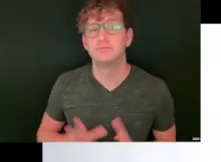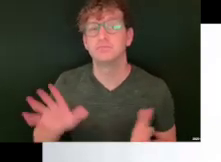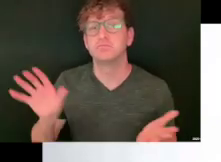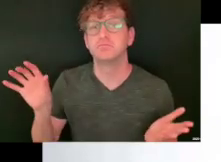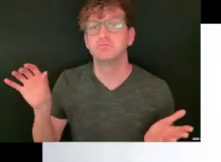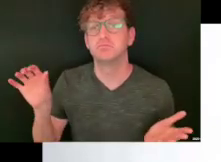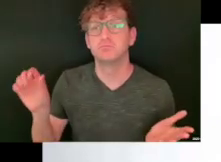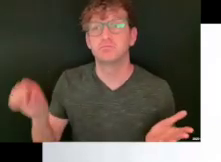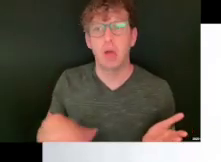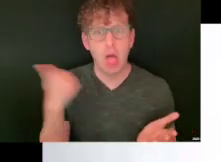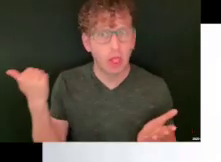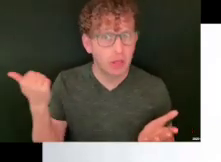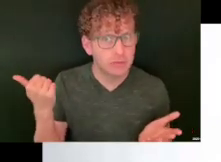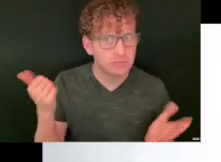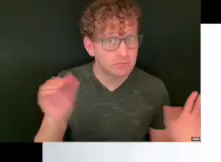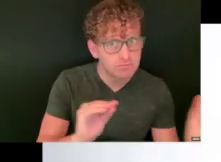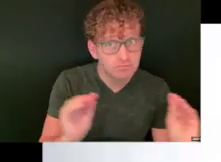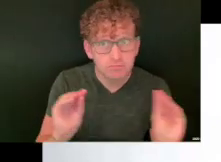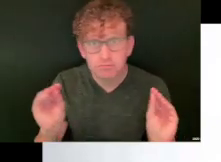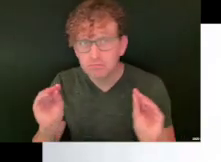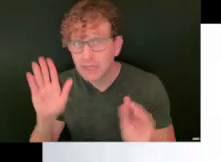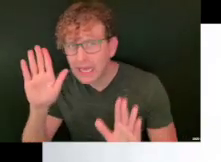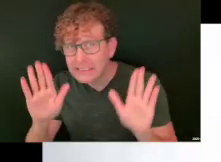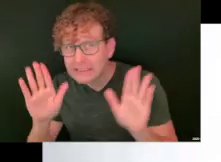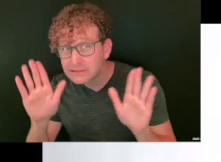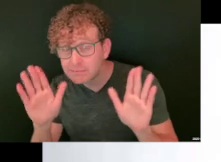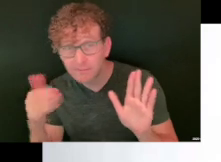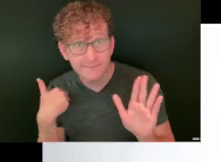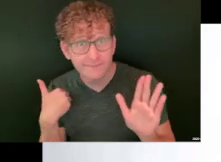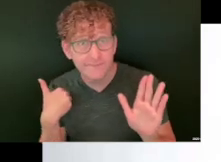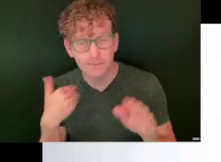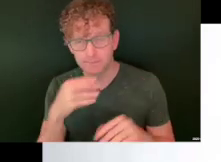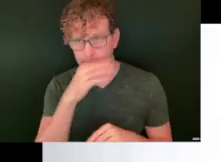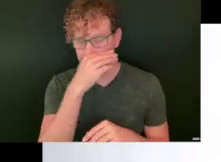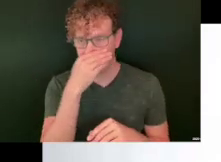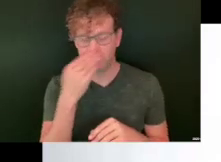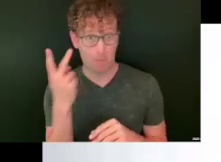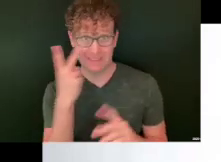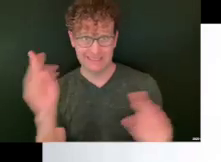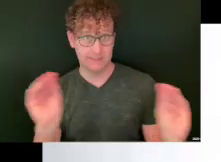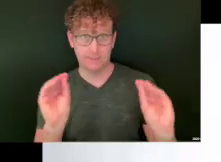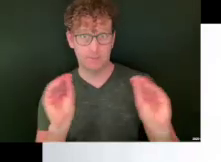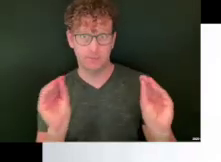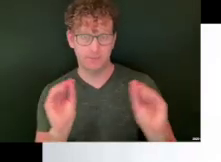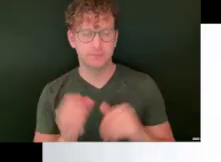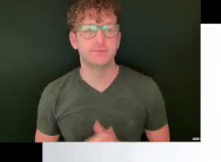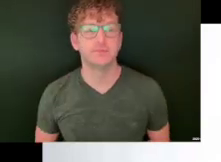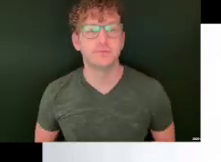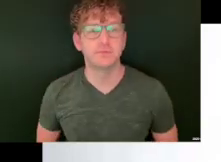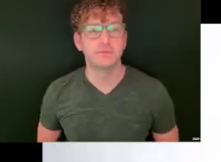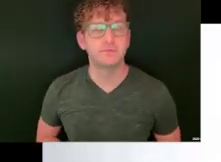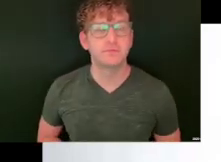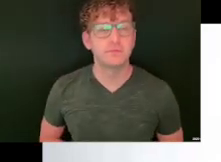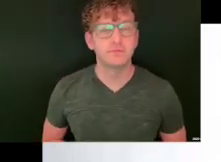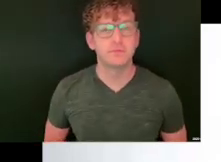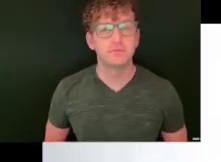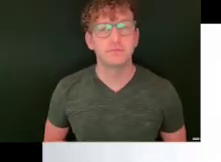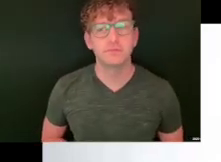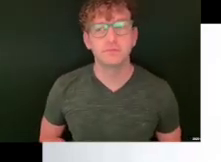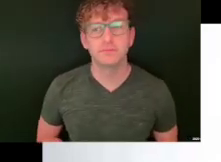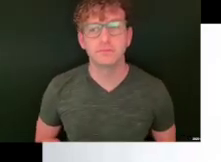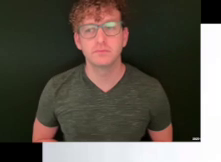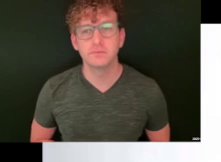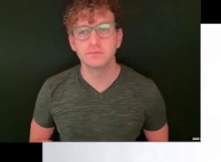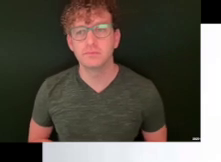cover a bit about the purpose of the funding plan, the difference between appropriations and allocations,